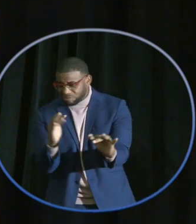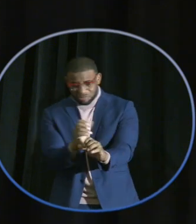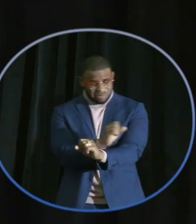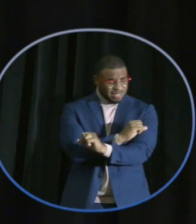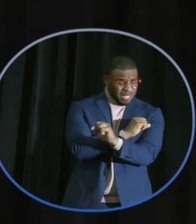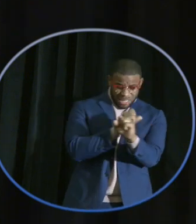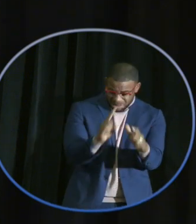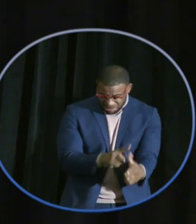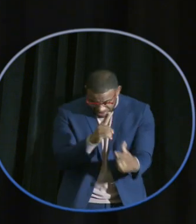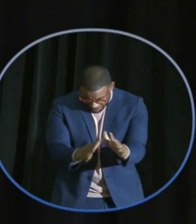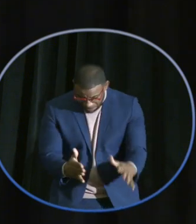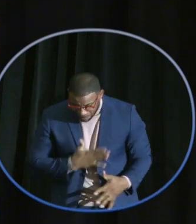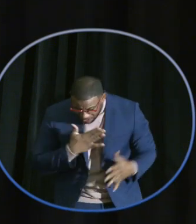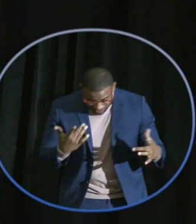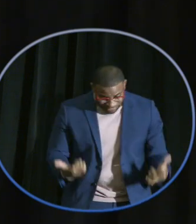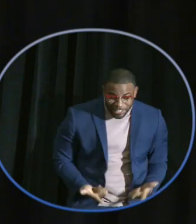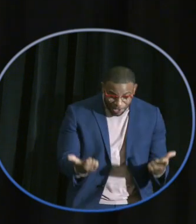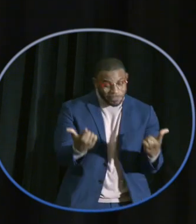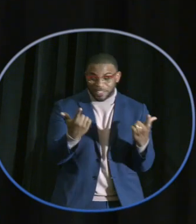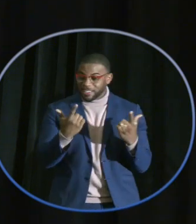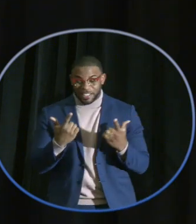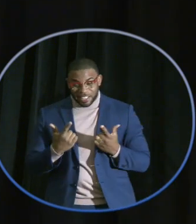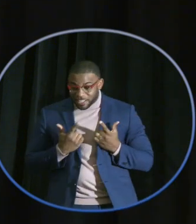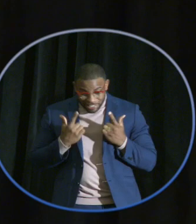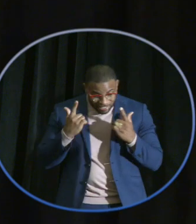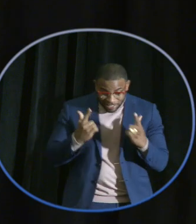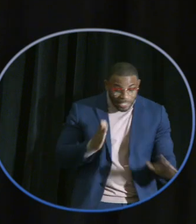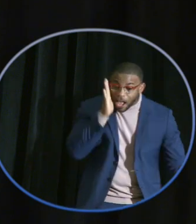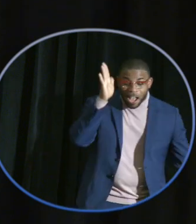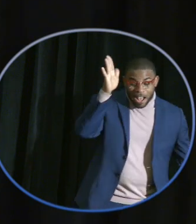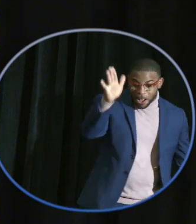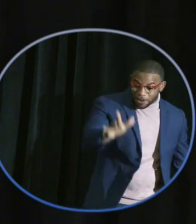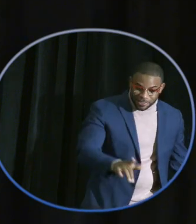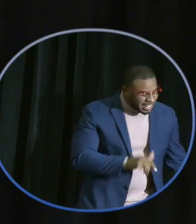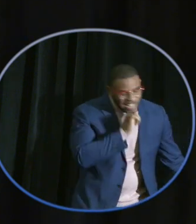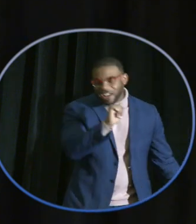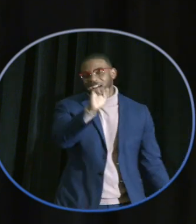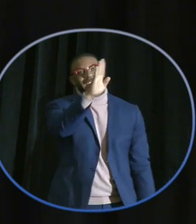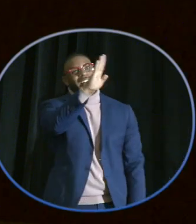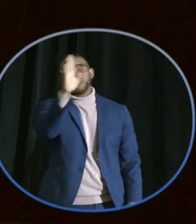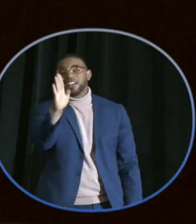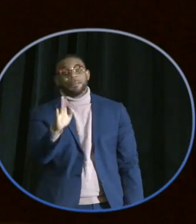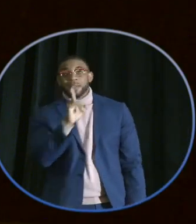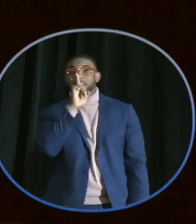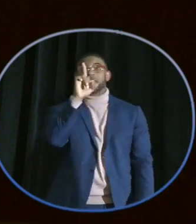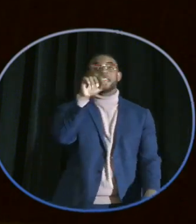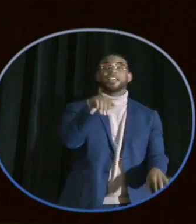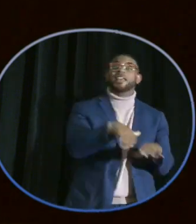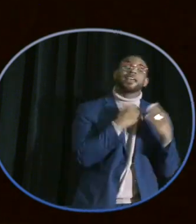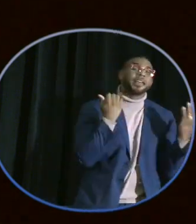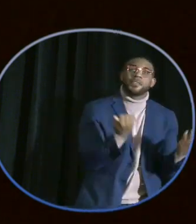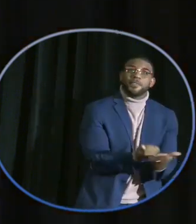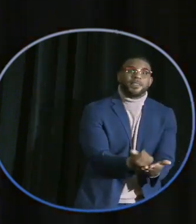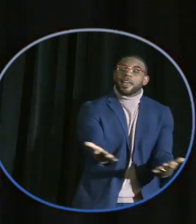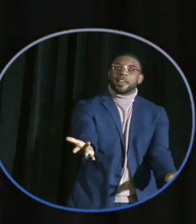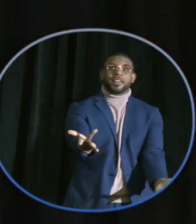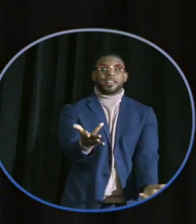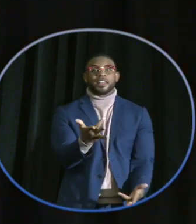along, then my living shall not be